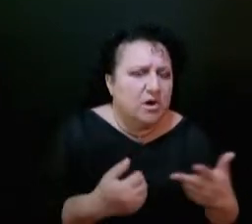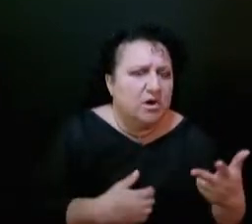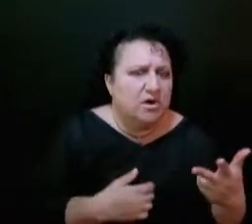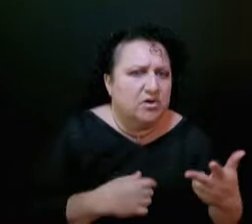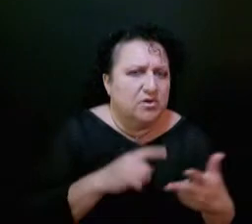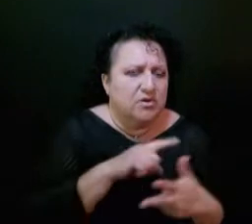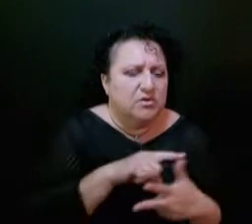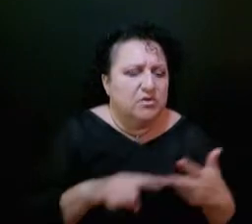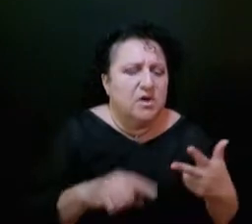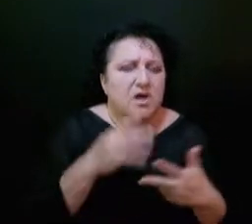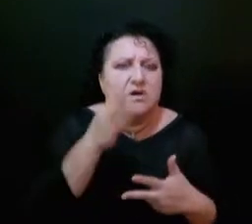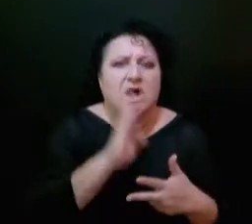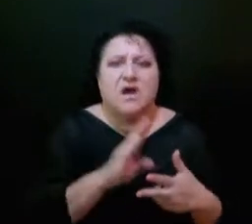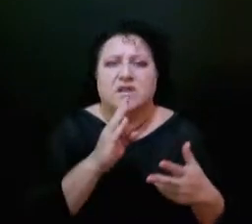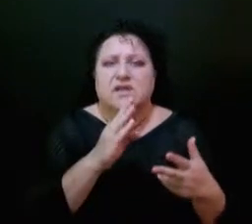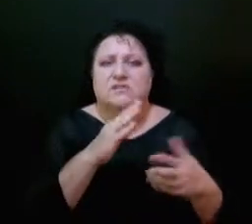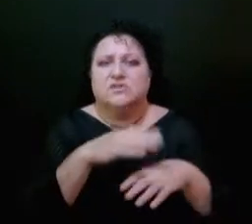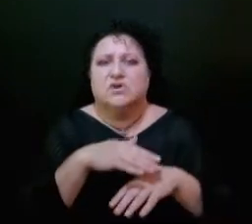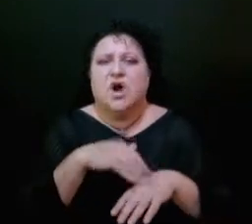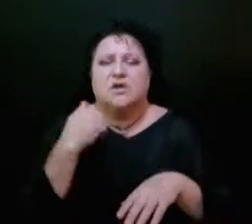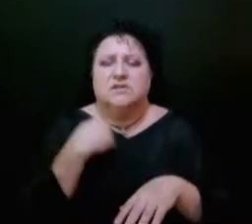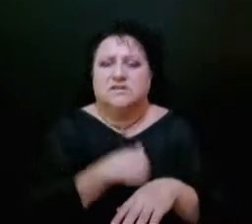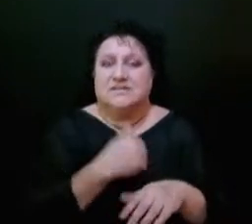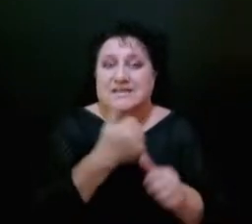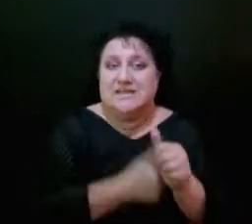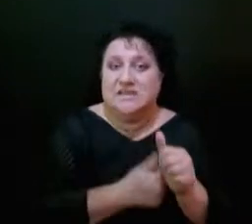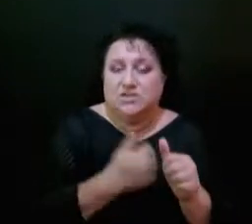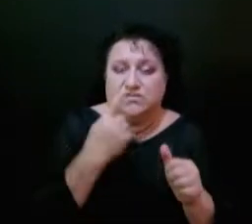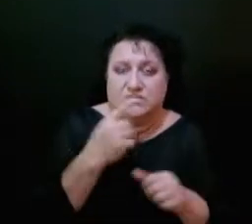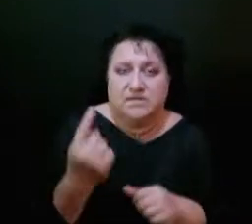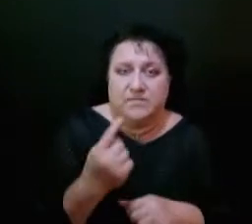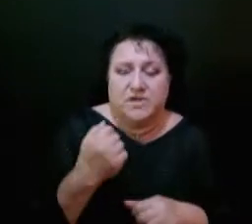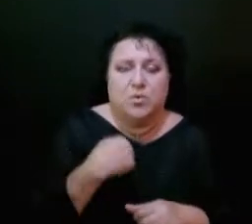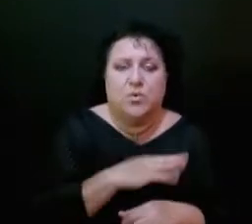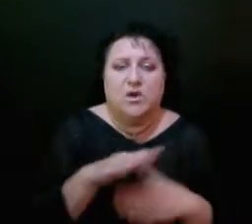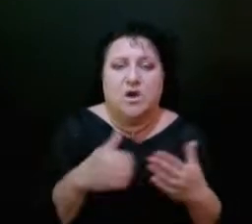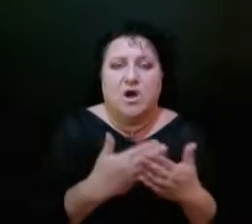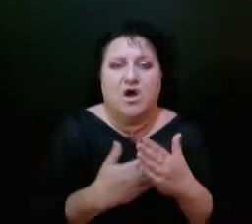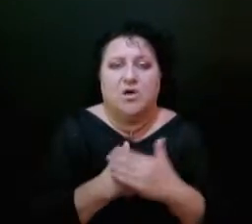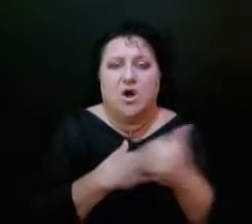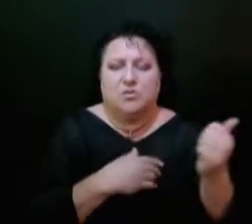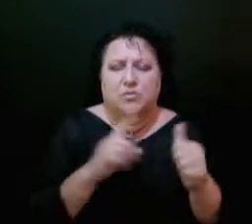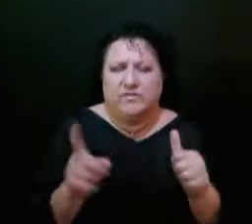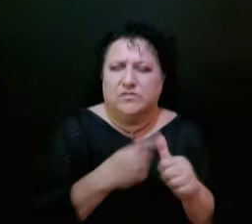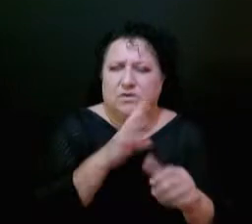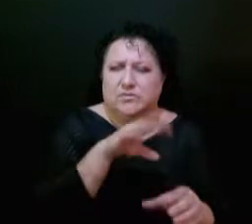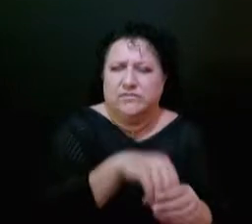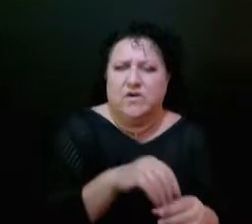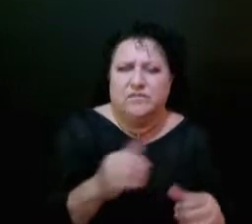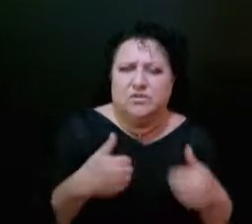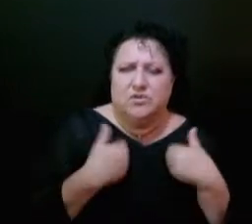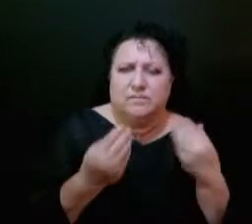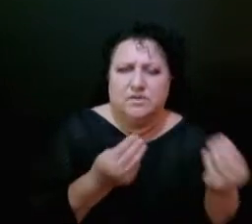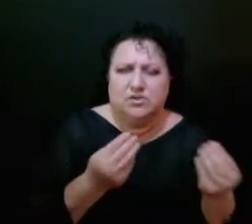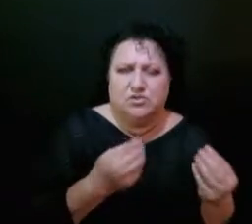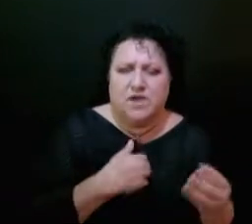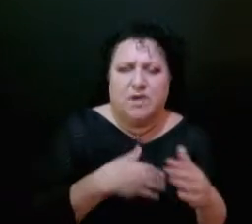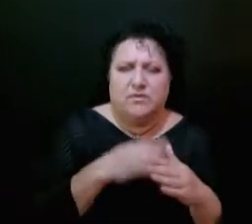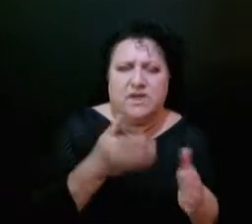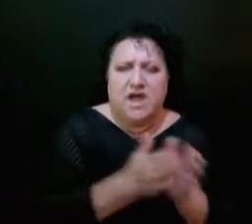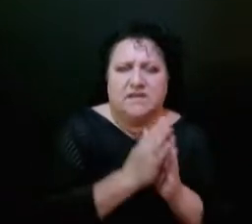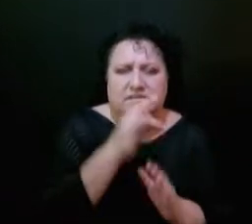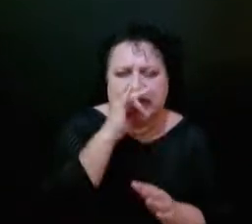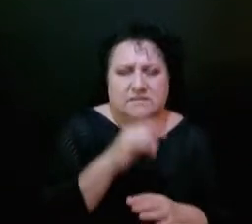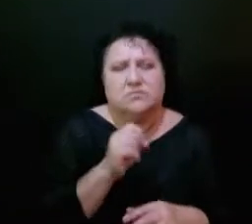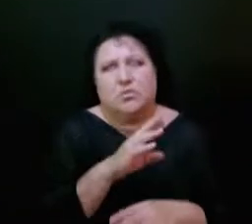amen? We're all called. When I first started youth ministry, I used to ask kids, or I think kids are used to hearing, what question? What do you want to